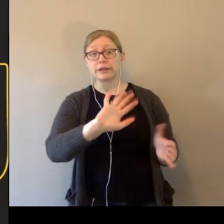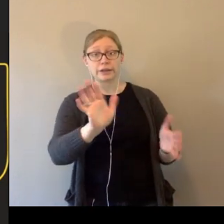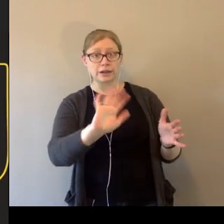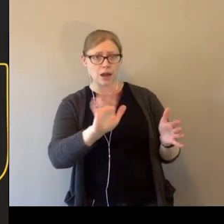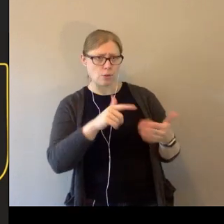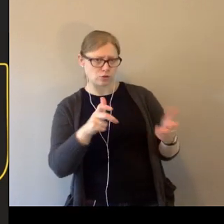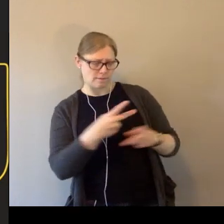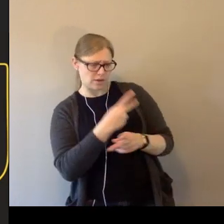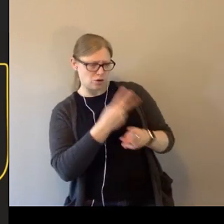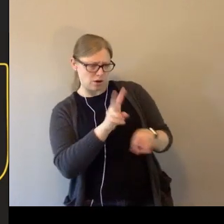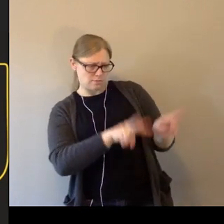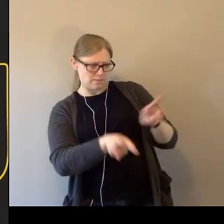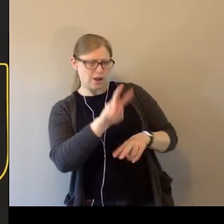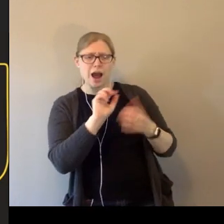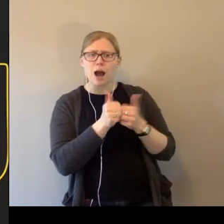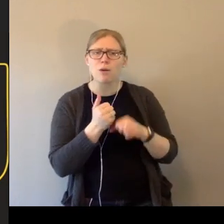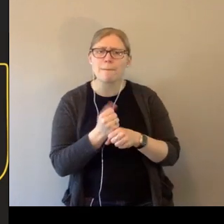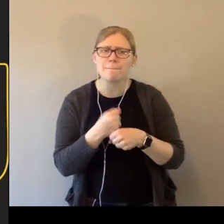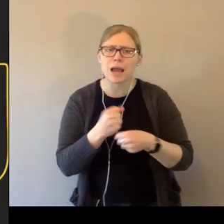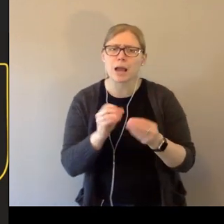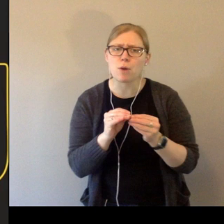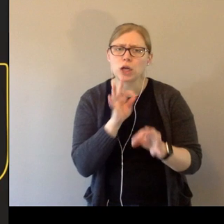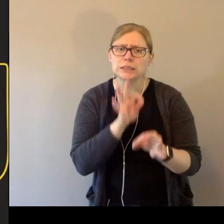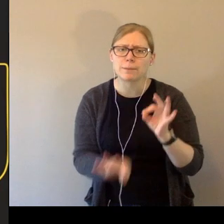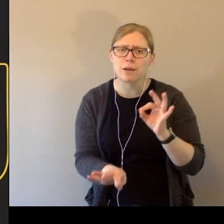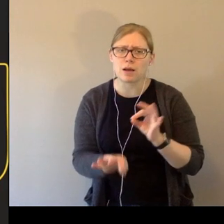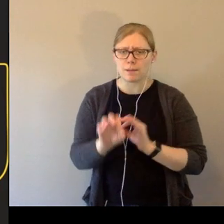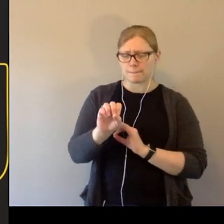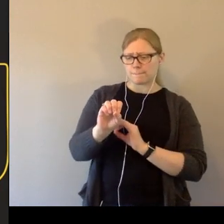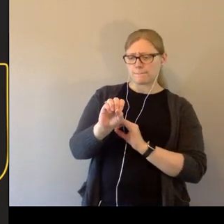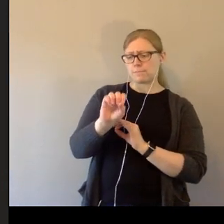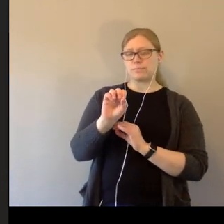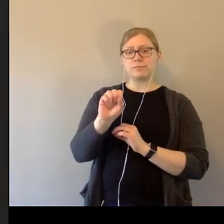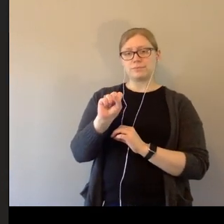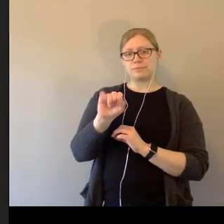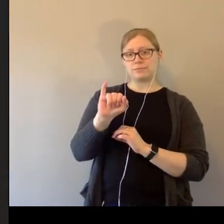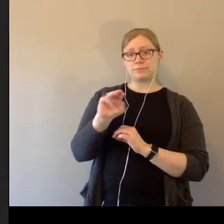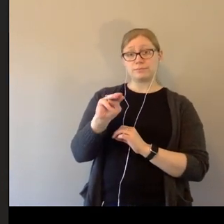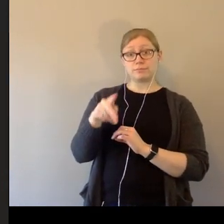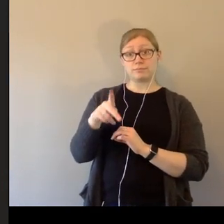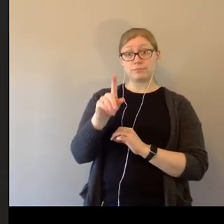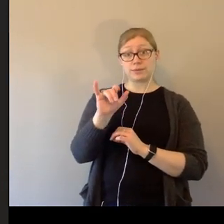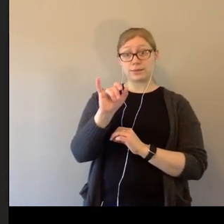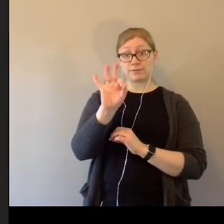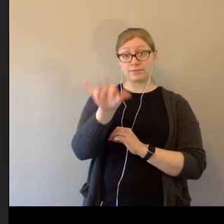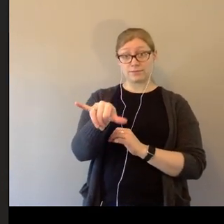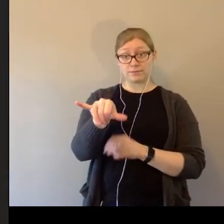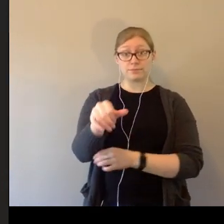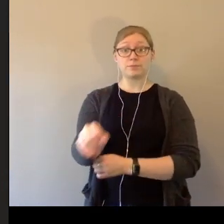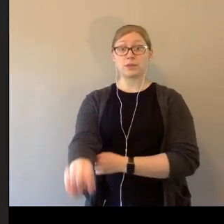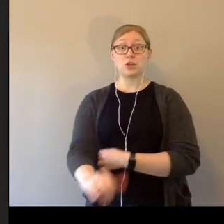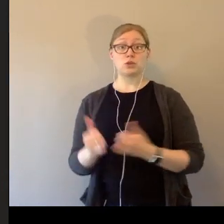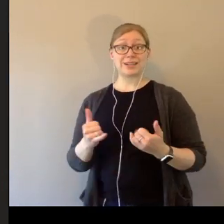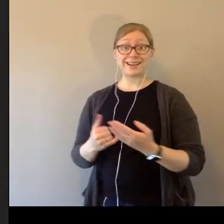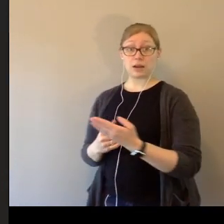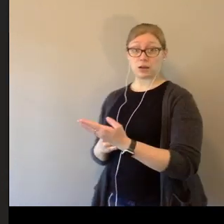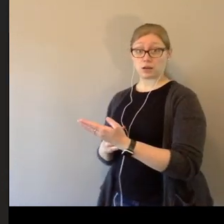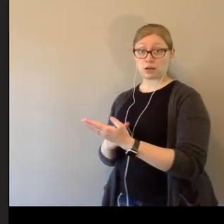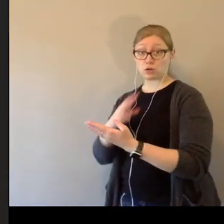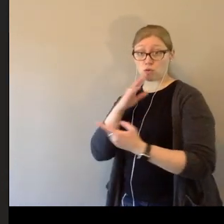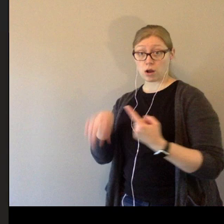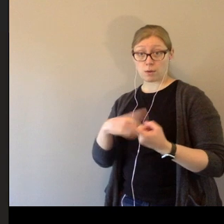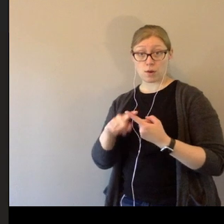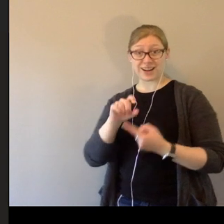take the square root of 50 and make it appear a little simpler? So we're going to talk about simplest radical form of square